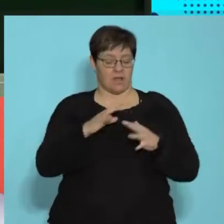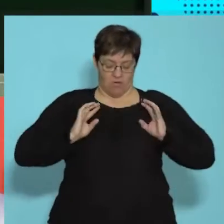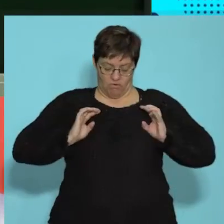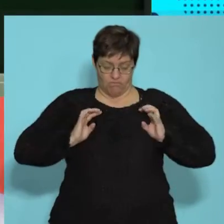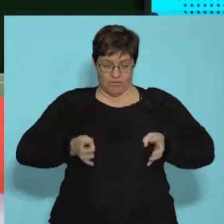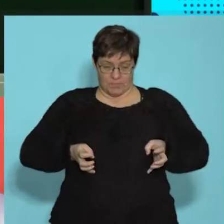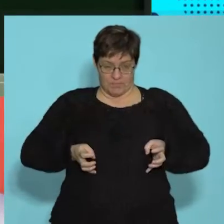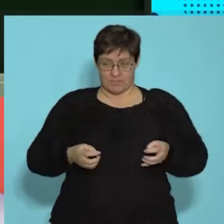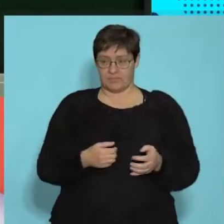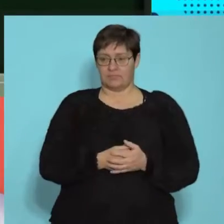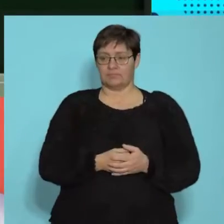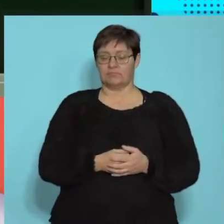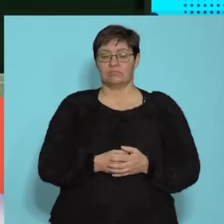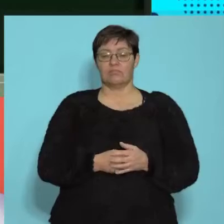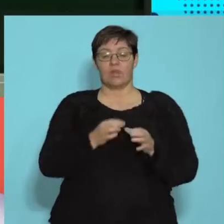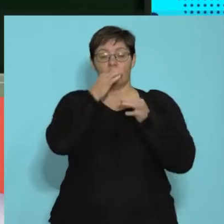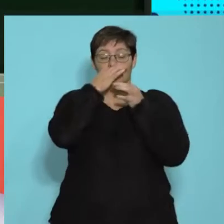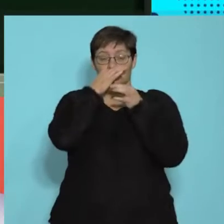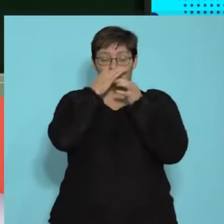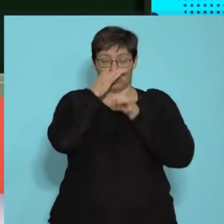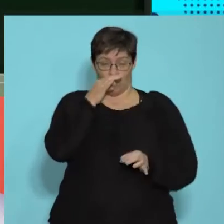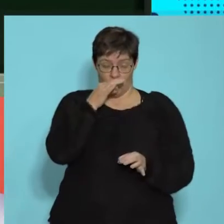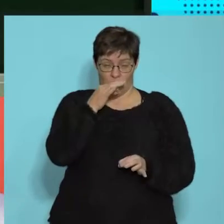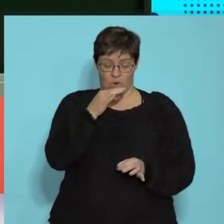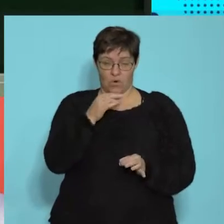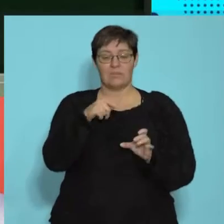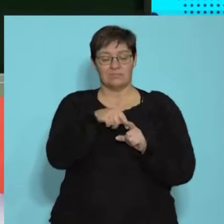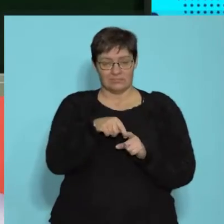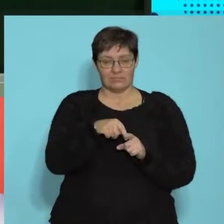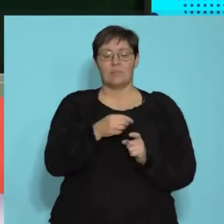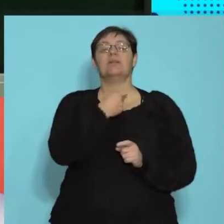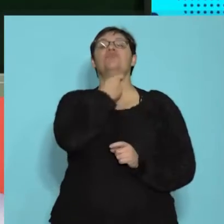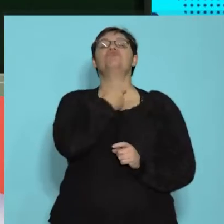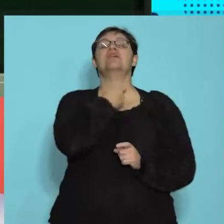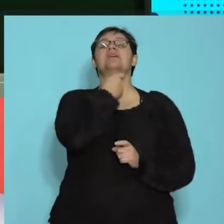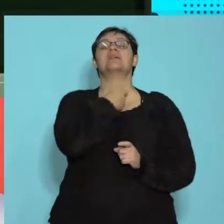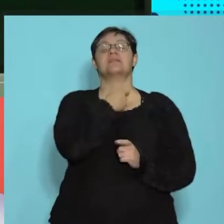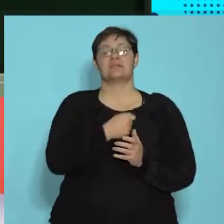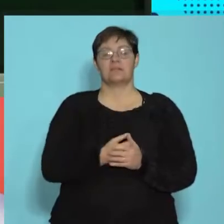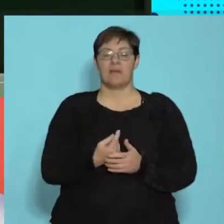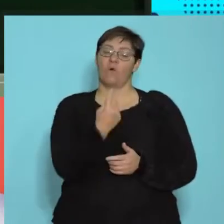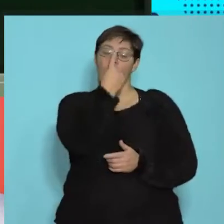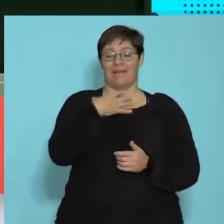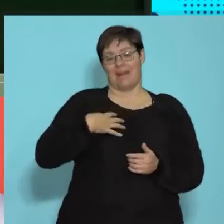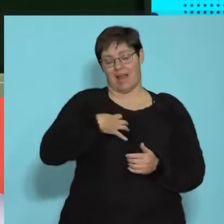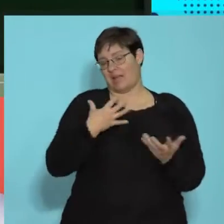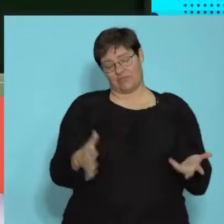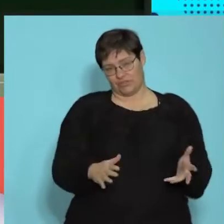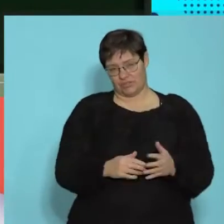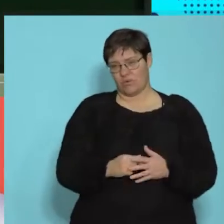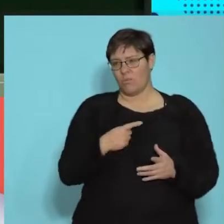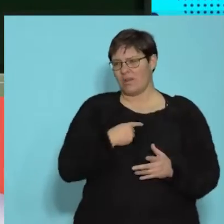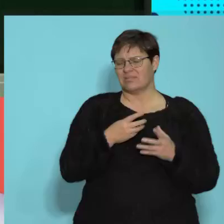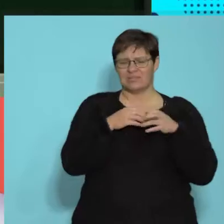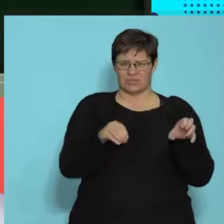your rib cage. I've got a straw over here, which is going to represent your trachea. Now, I only have one lung,